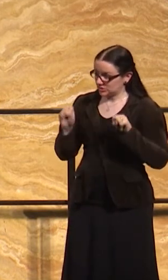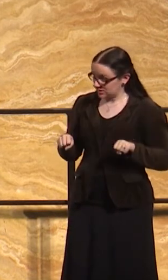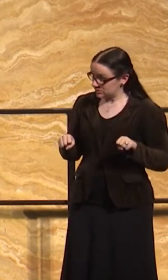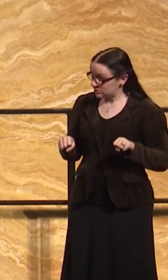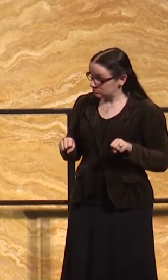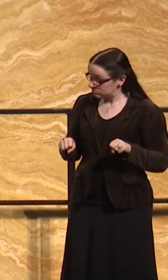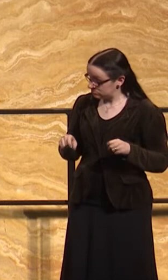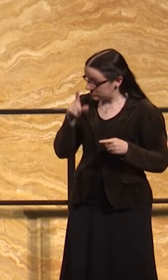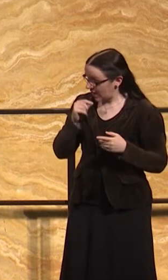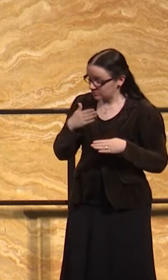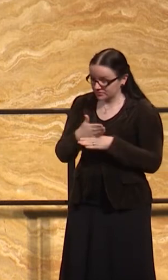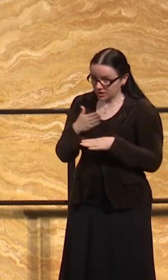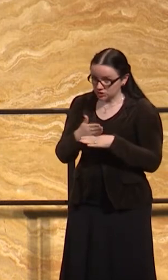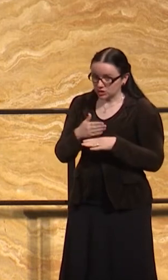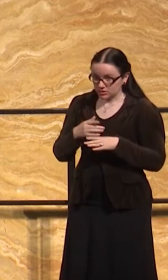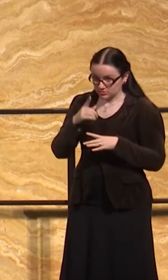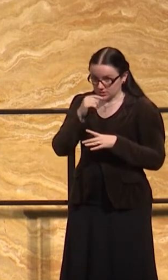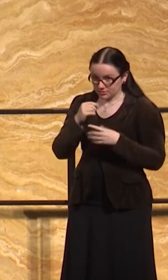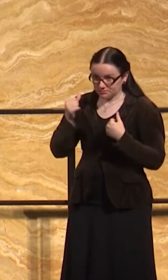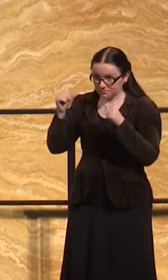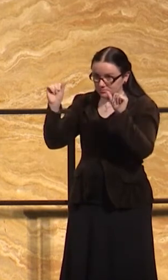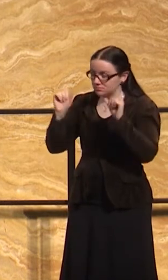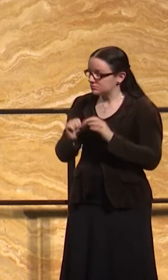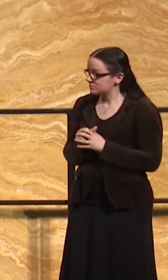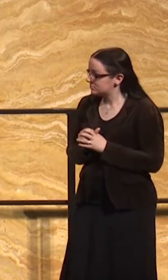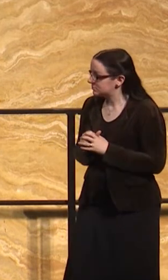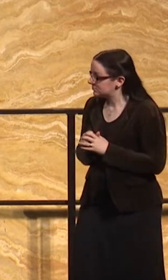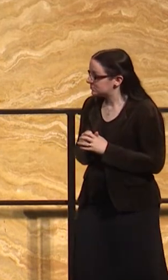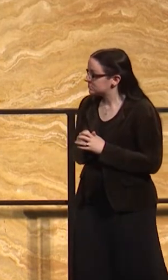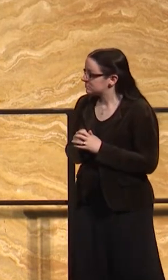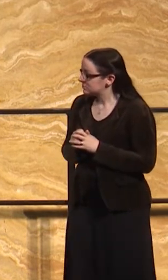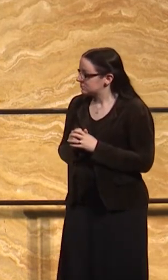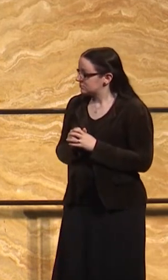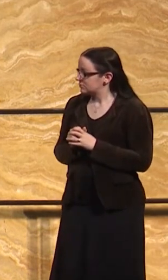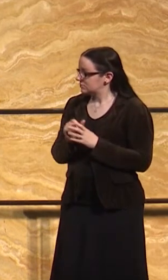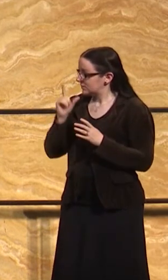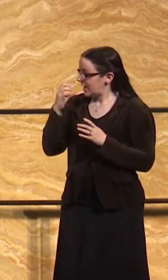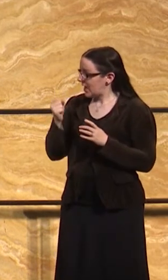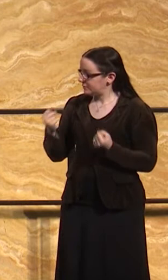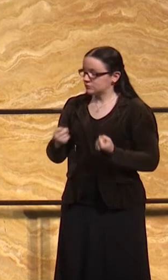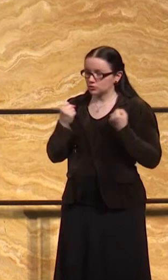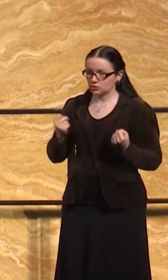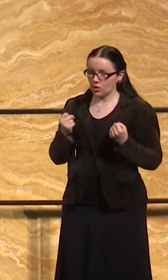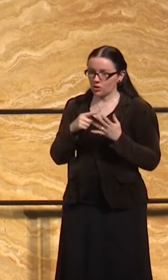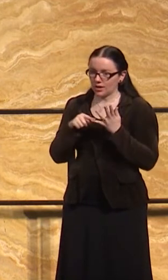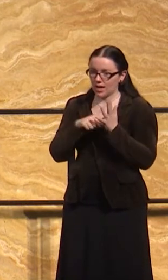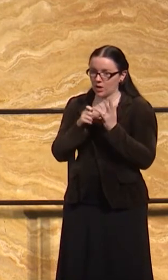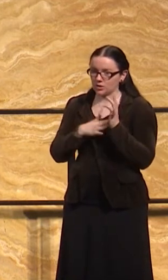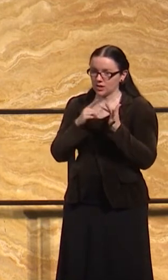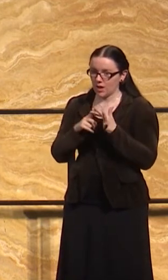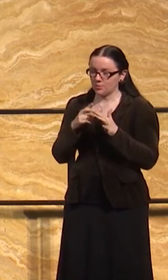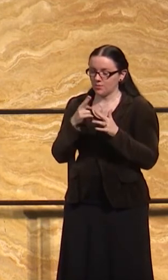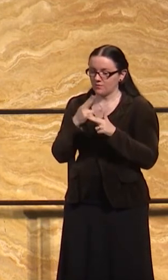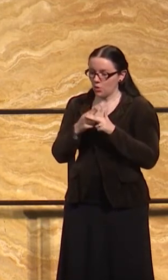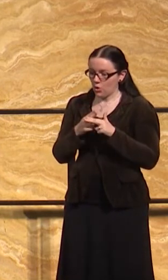does produce good and does lead to strong democratic outcomes for populations